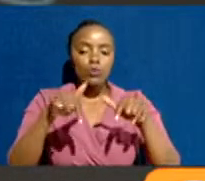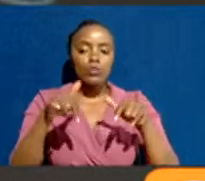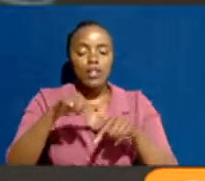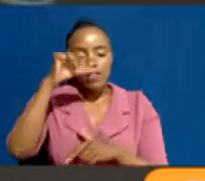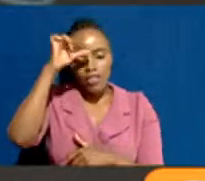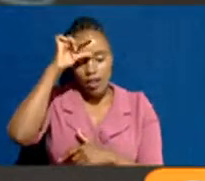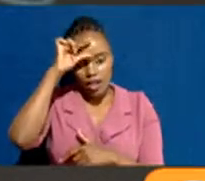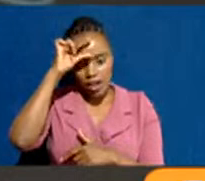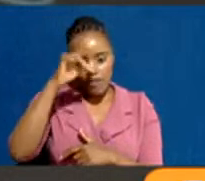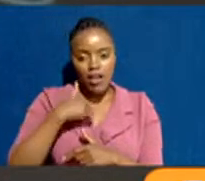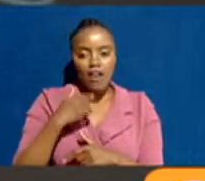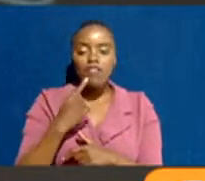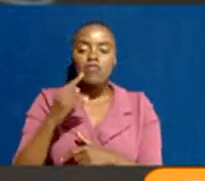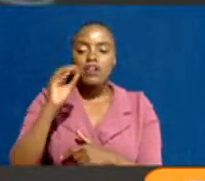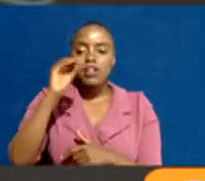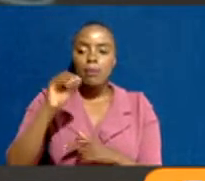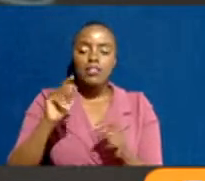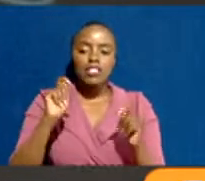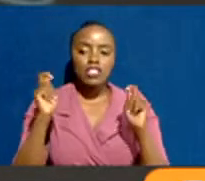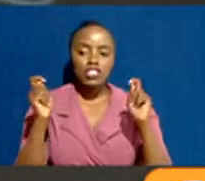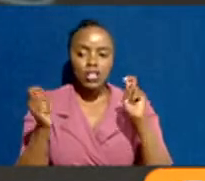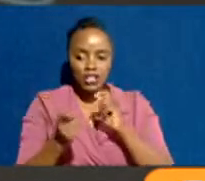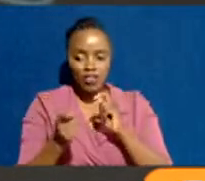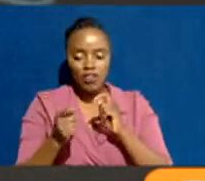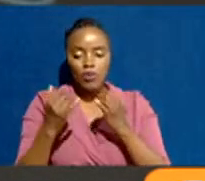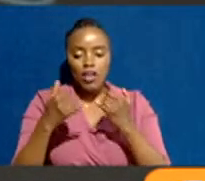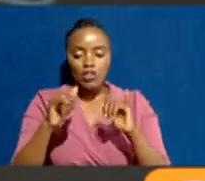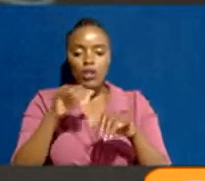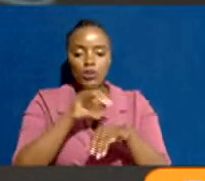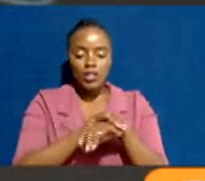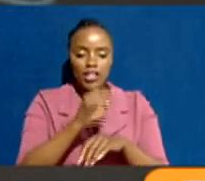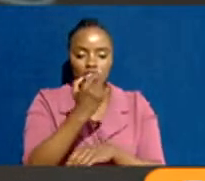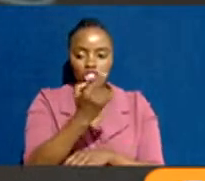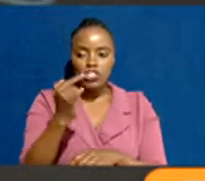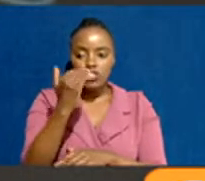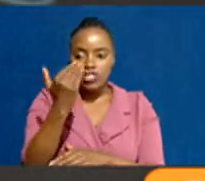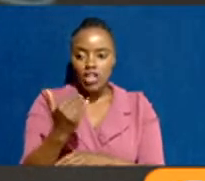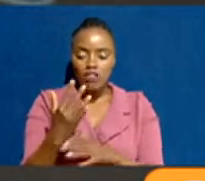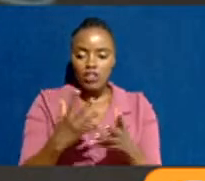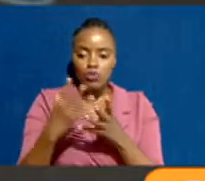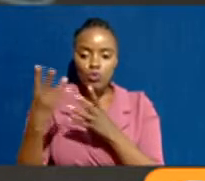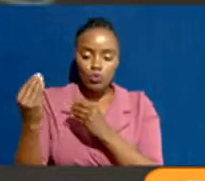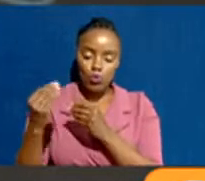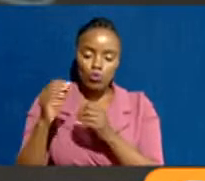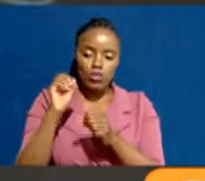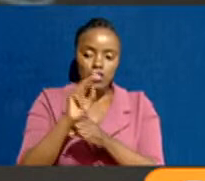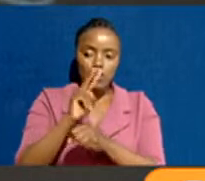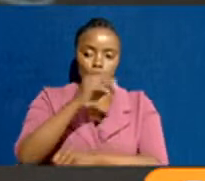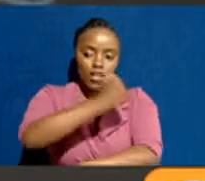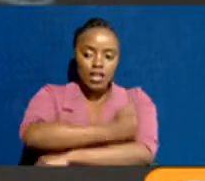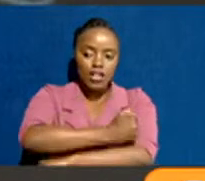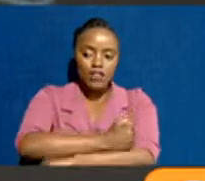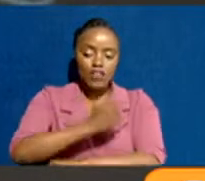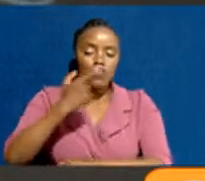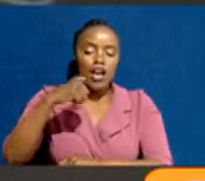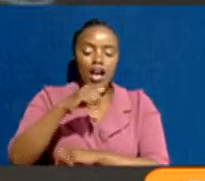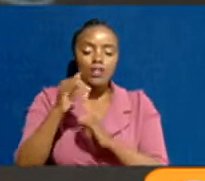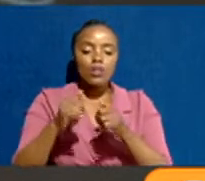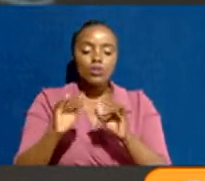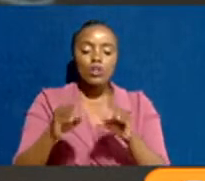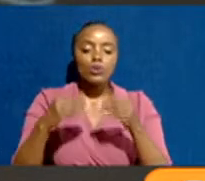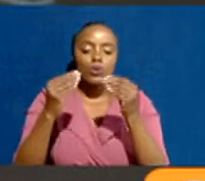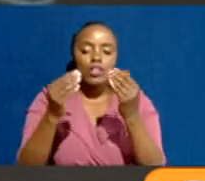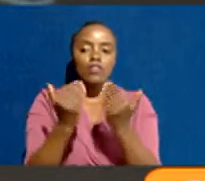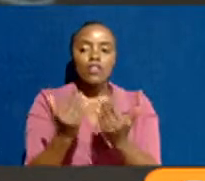is implementing 100% transition, so we are trying to get every child to go to secondary school. What are we trying to give